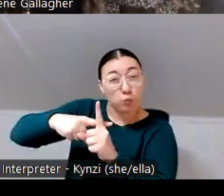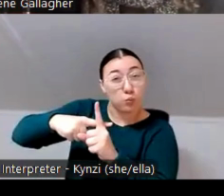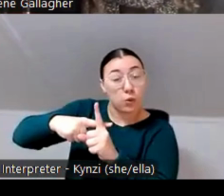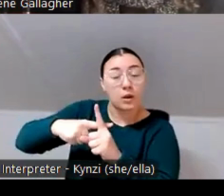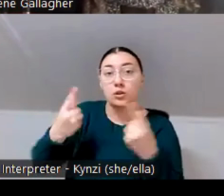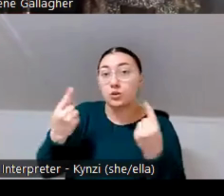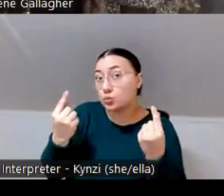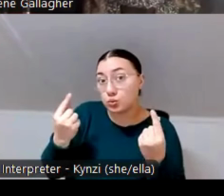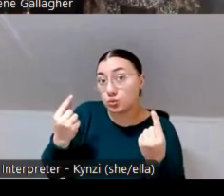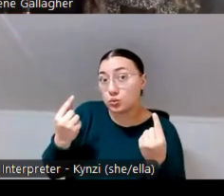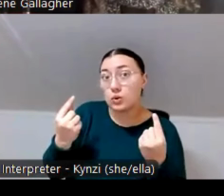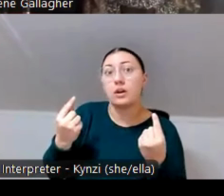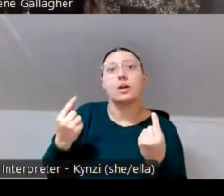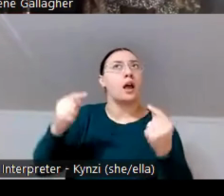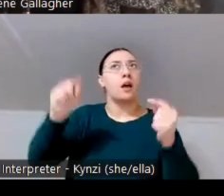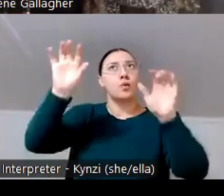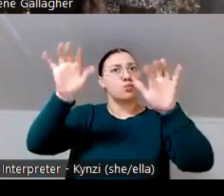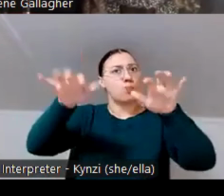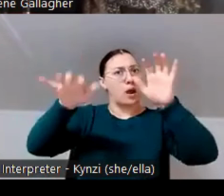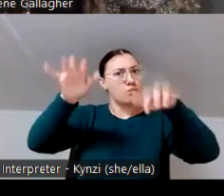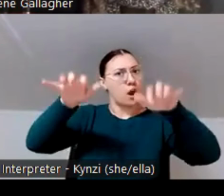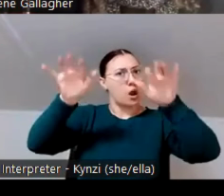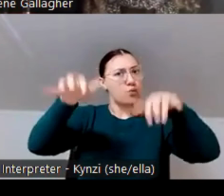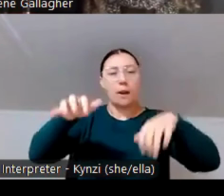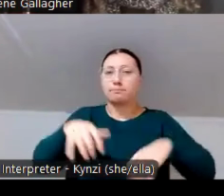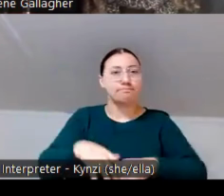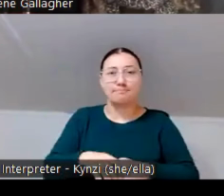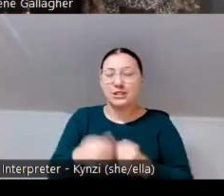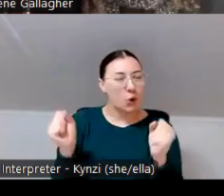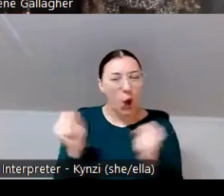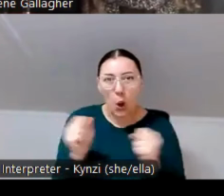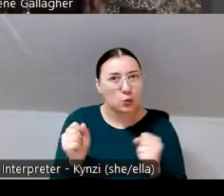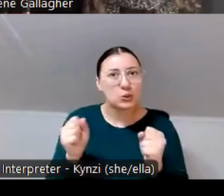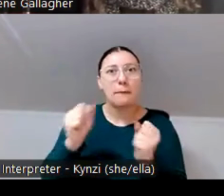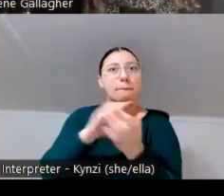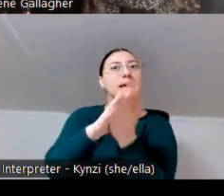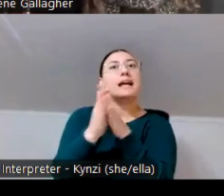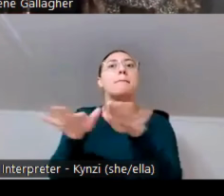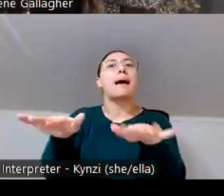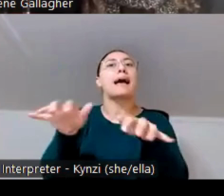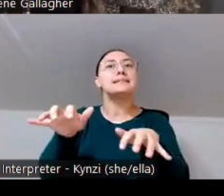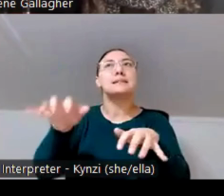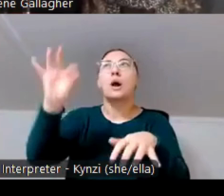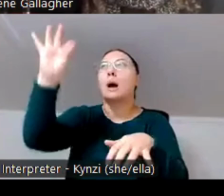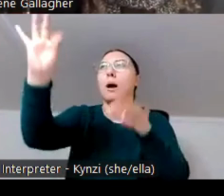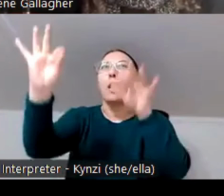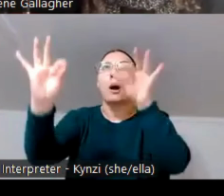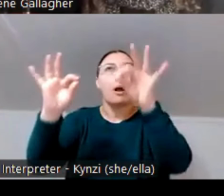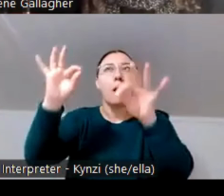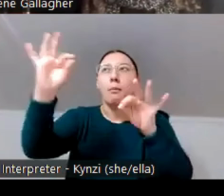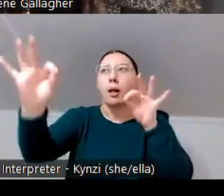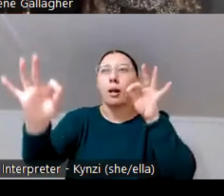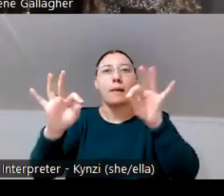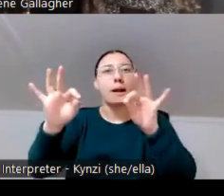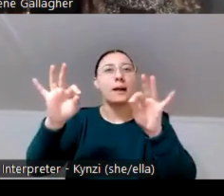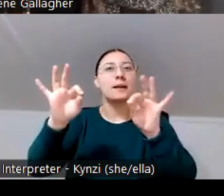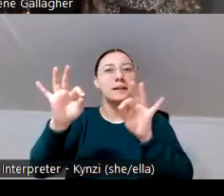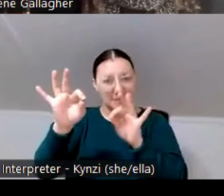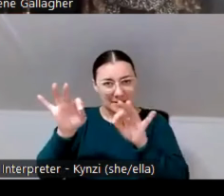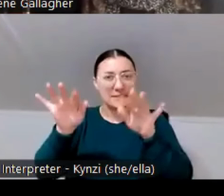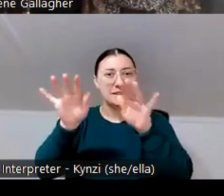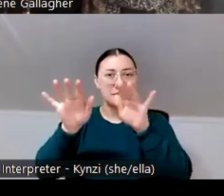crystals forming and they fall to the ground as snow. No two snowflakes are alike. They can